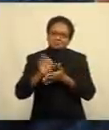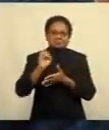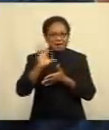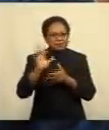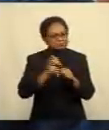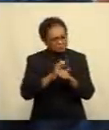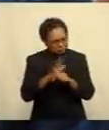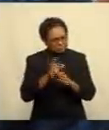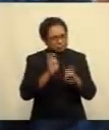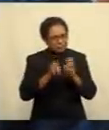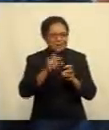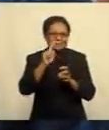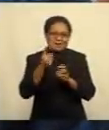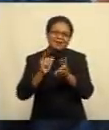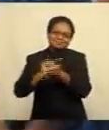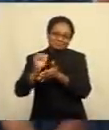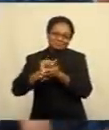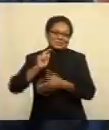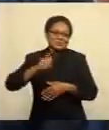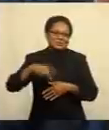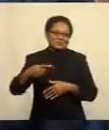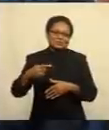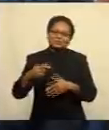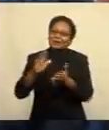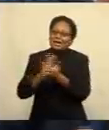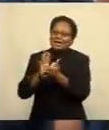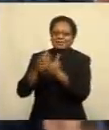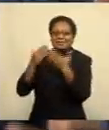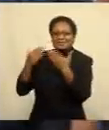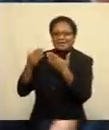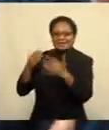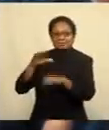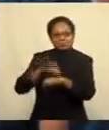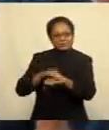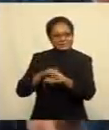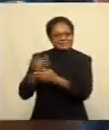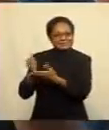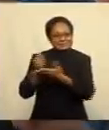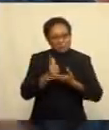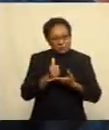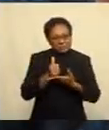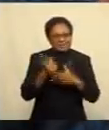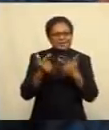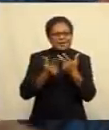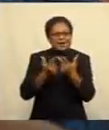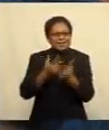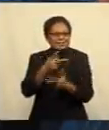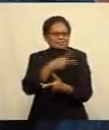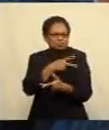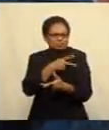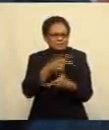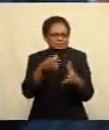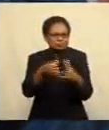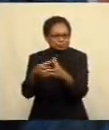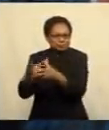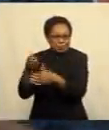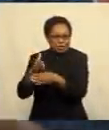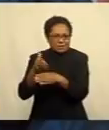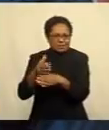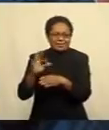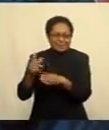with the support from police and security forces with regard to transfer of